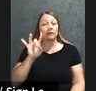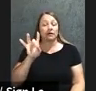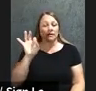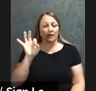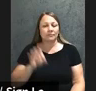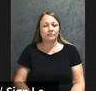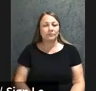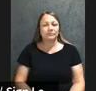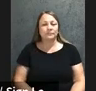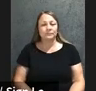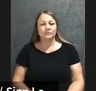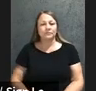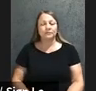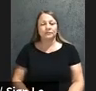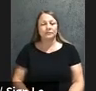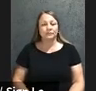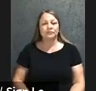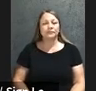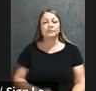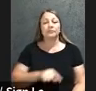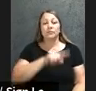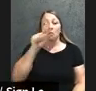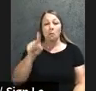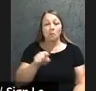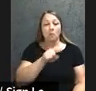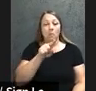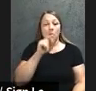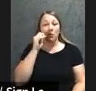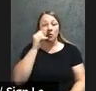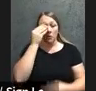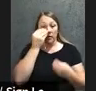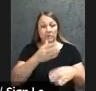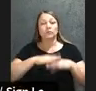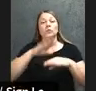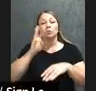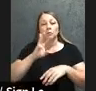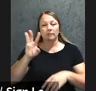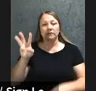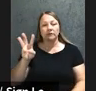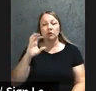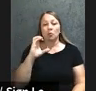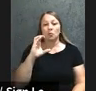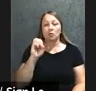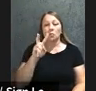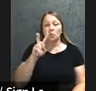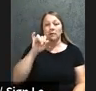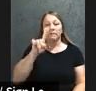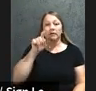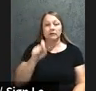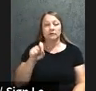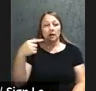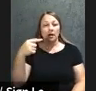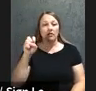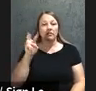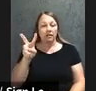1-888-720-7489. And again, all of this information I'm about to cover is under the website COVID.GOV, and you can go through their menus that way,